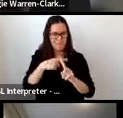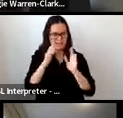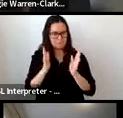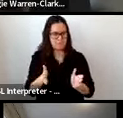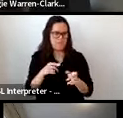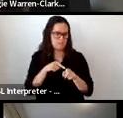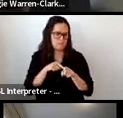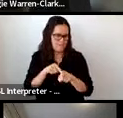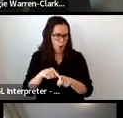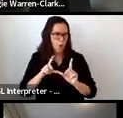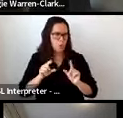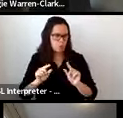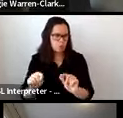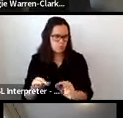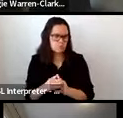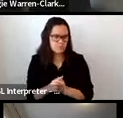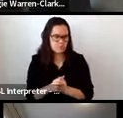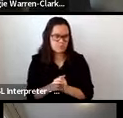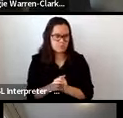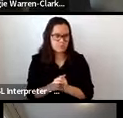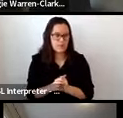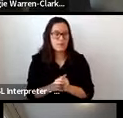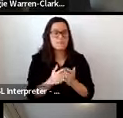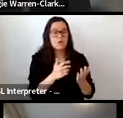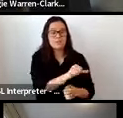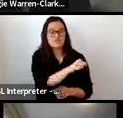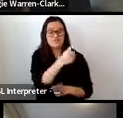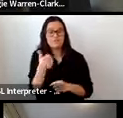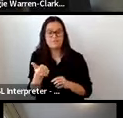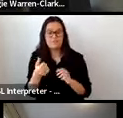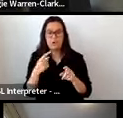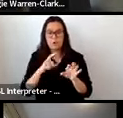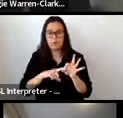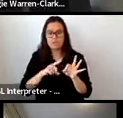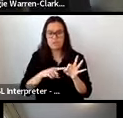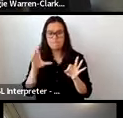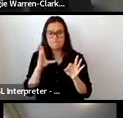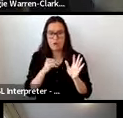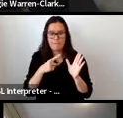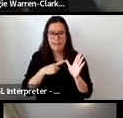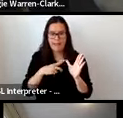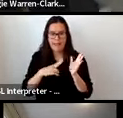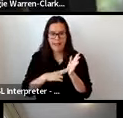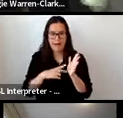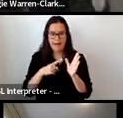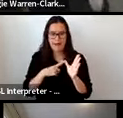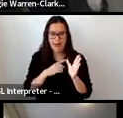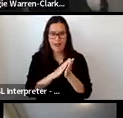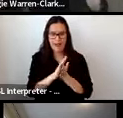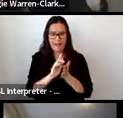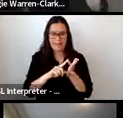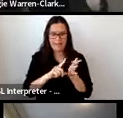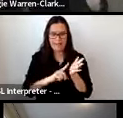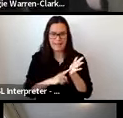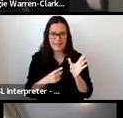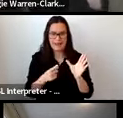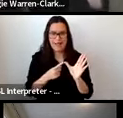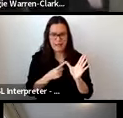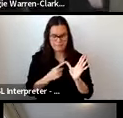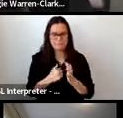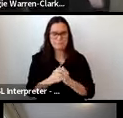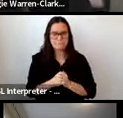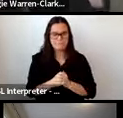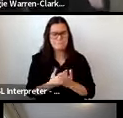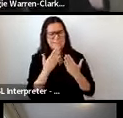Thank you. We'll come now to Anahela. Oh, kia ora, Holly. Thank you for your very insightful